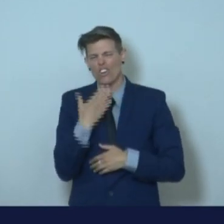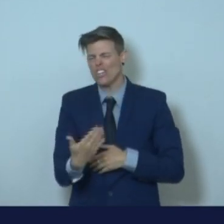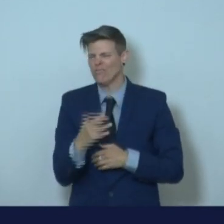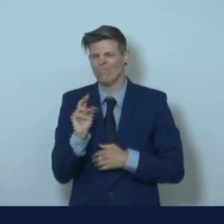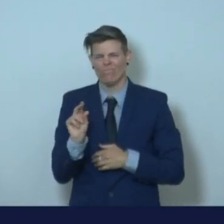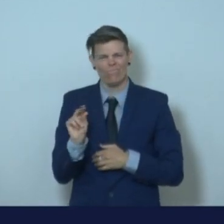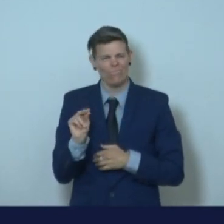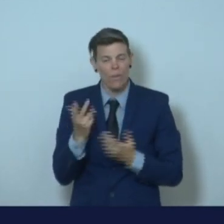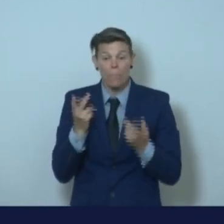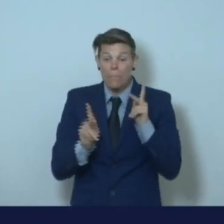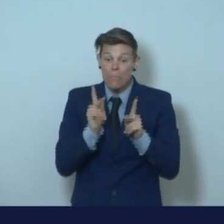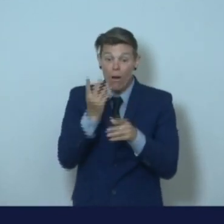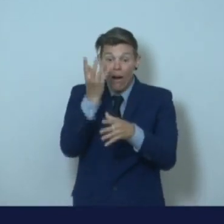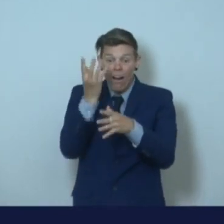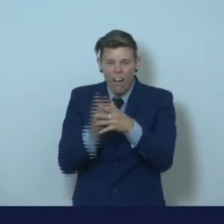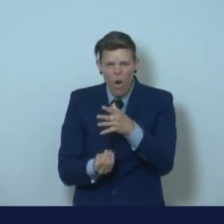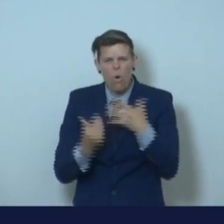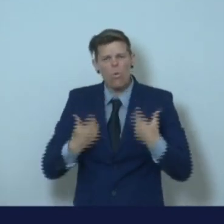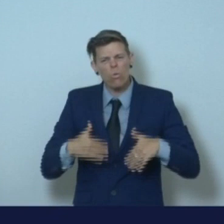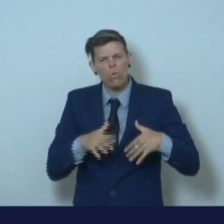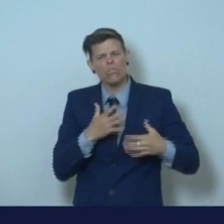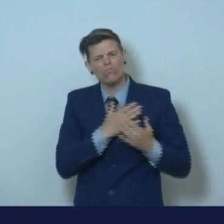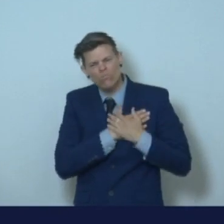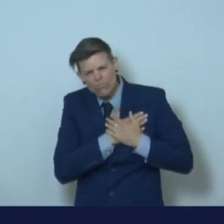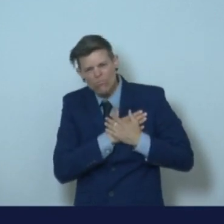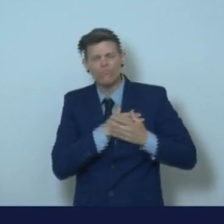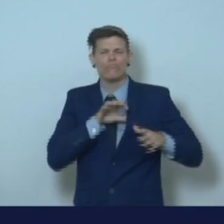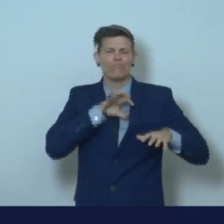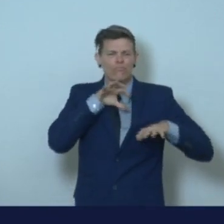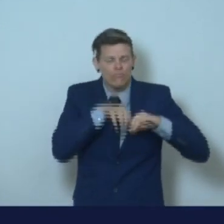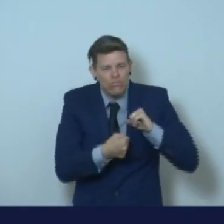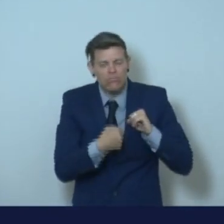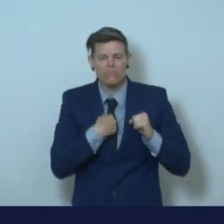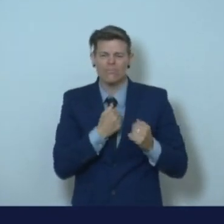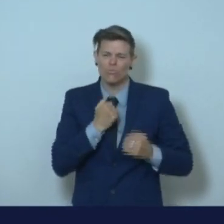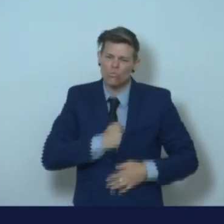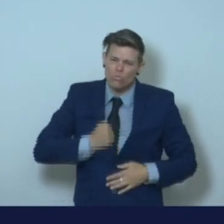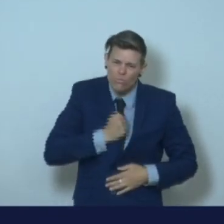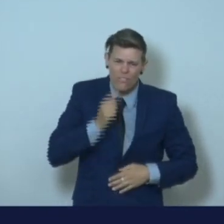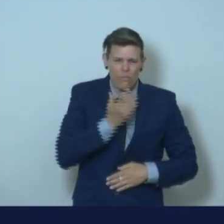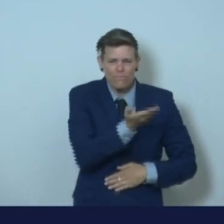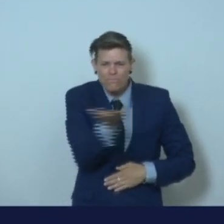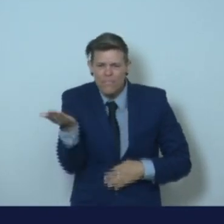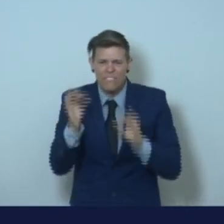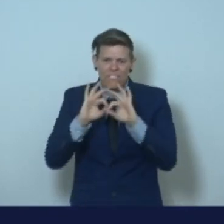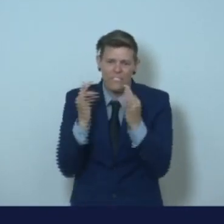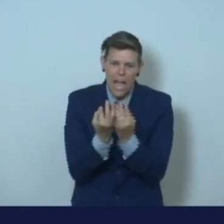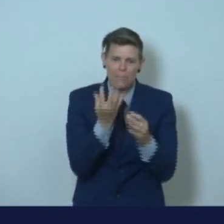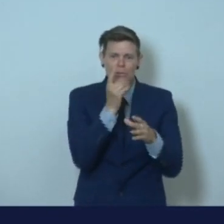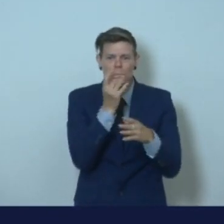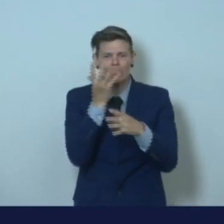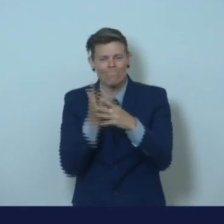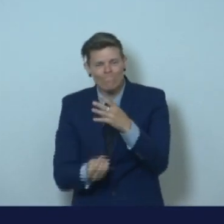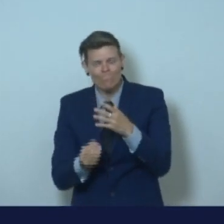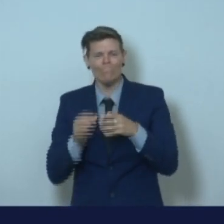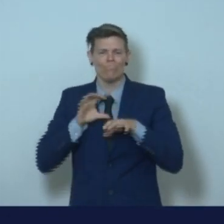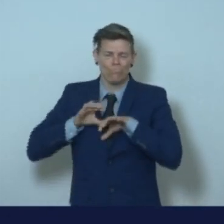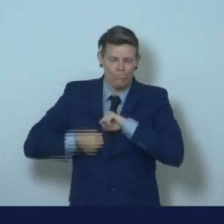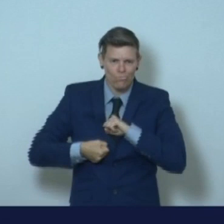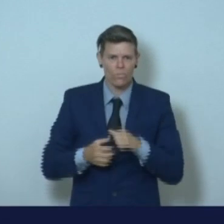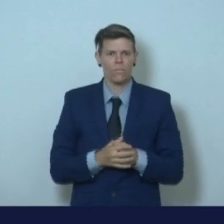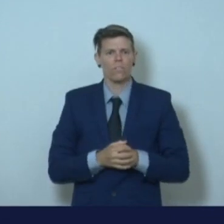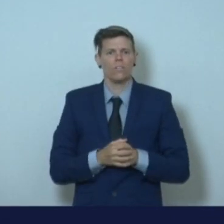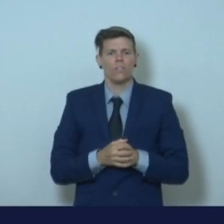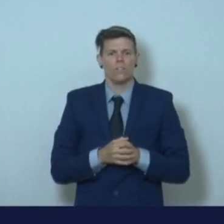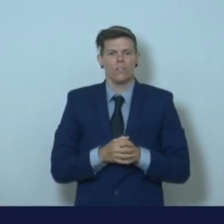as a state, and we share and give our condolences to the families. Half of these individuals